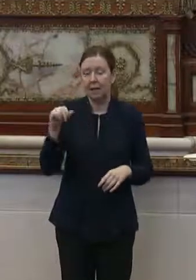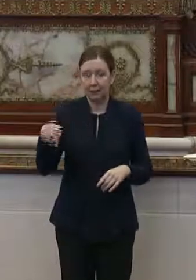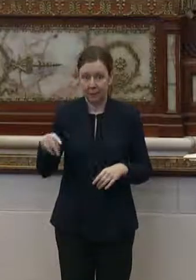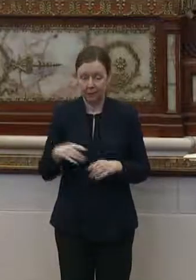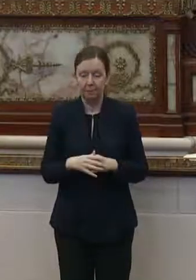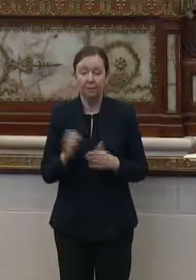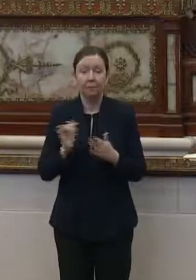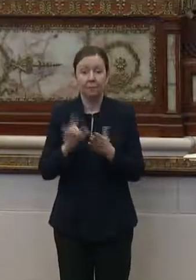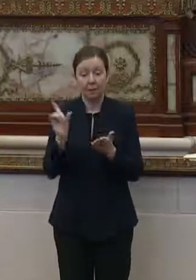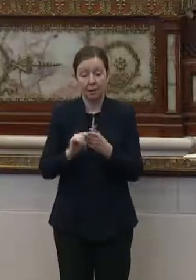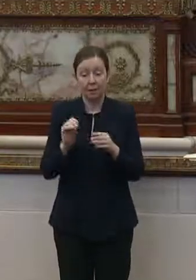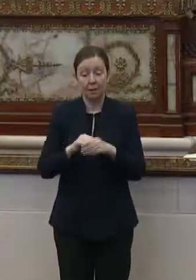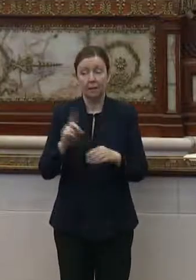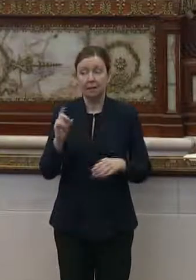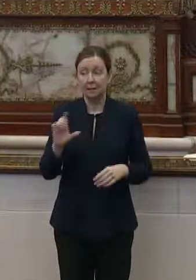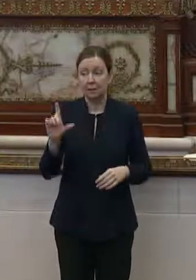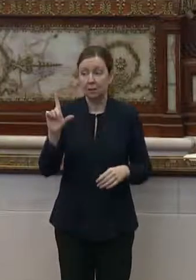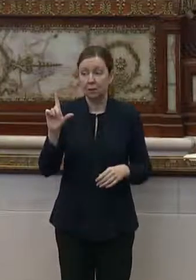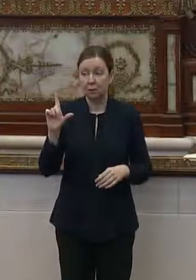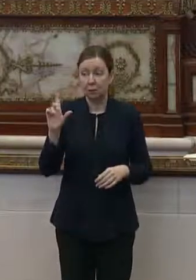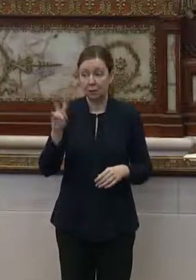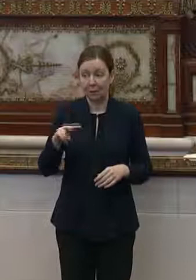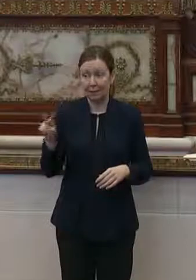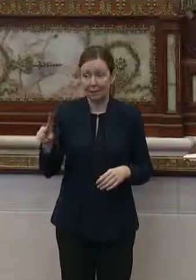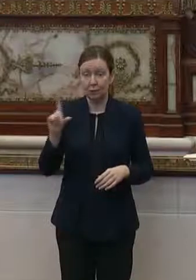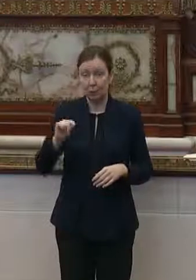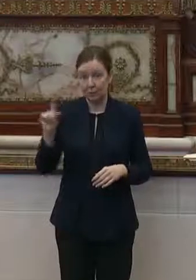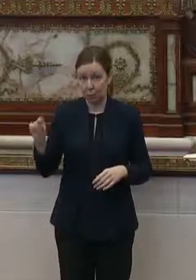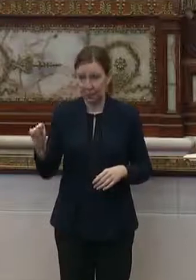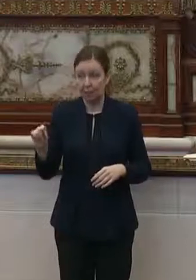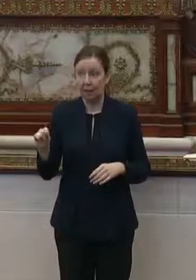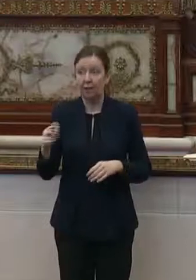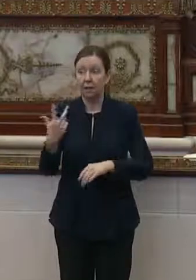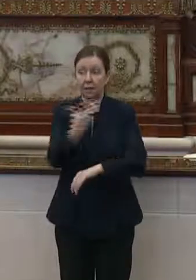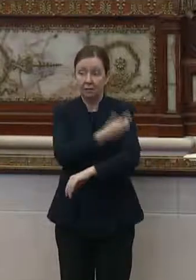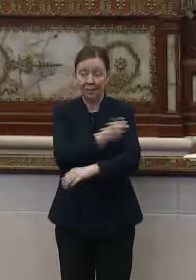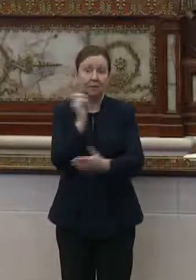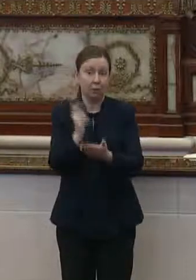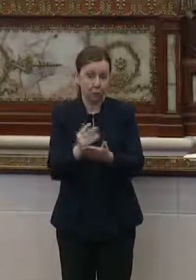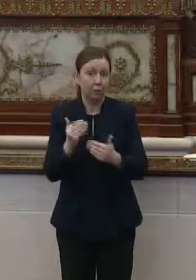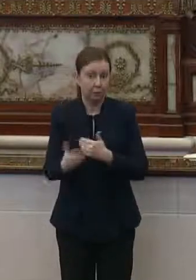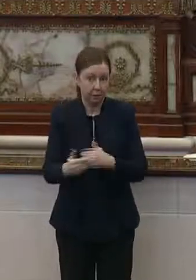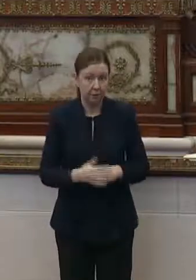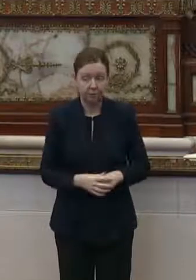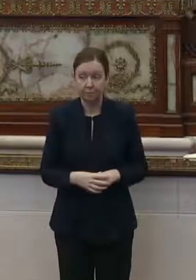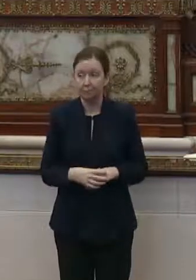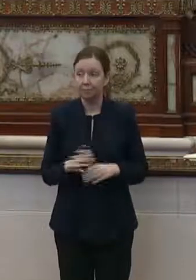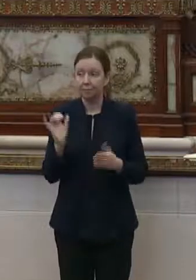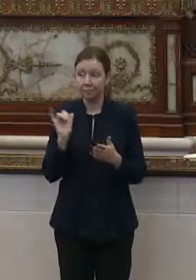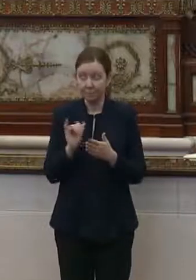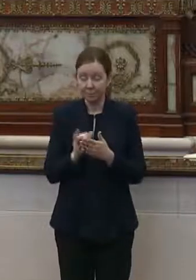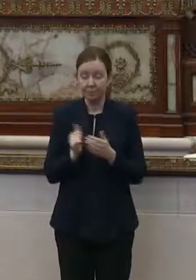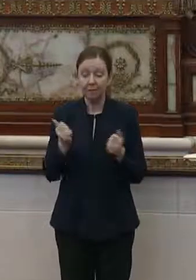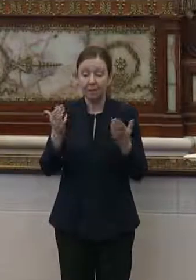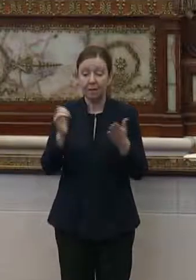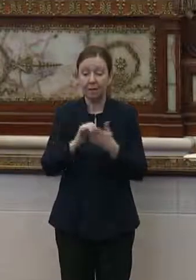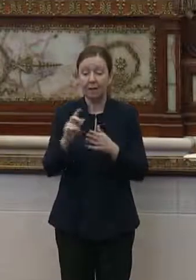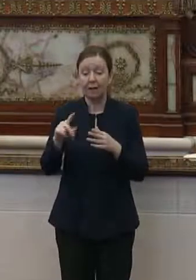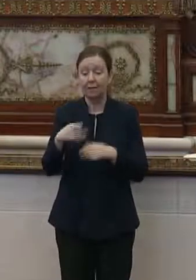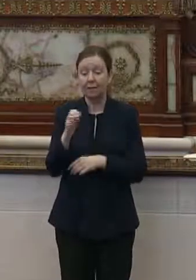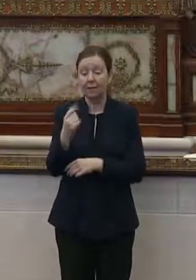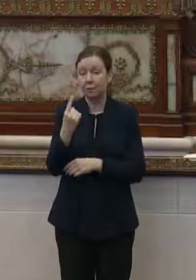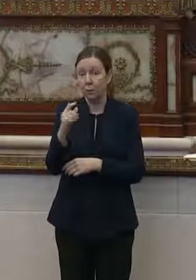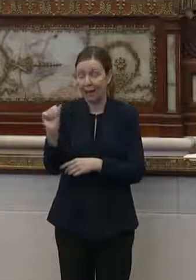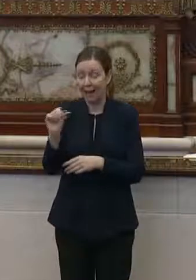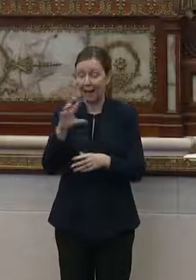were published on December 22nd, 2020, after the vaccines were approved. The ACIP recommended that Phase 1A